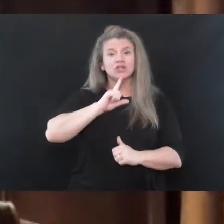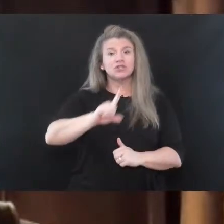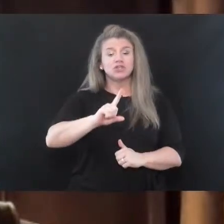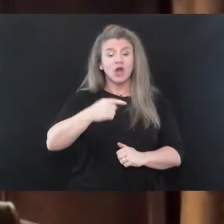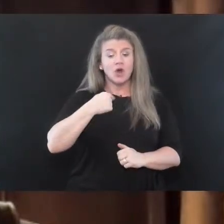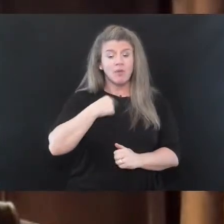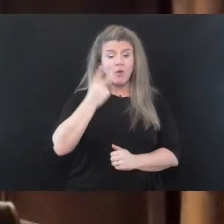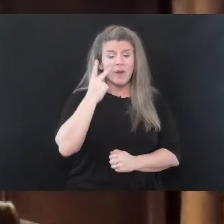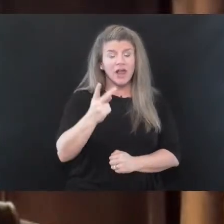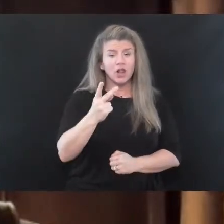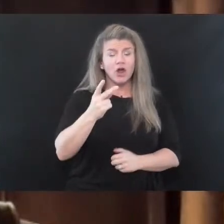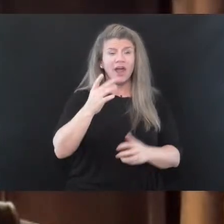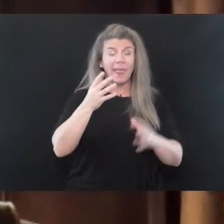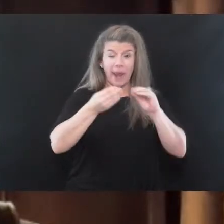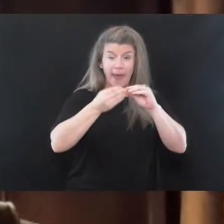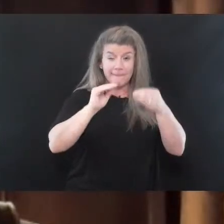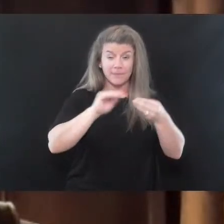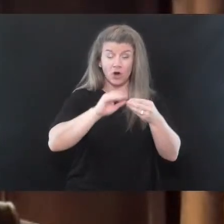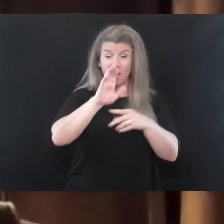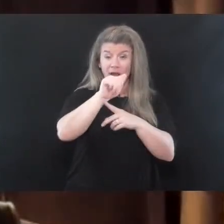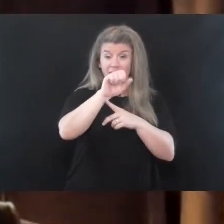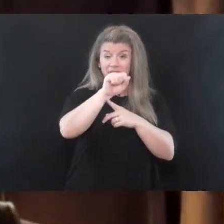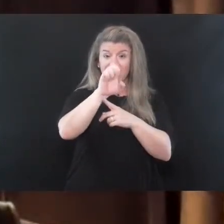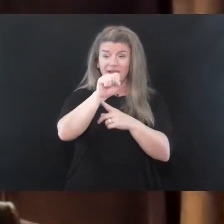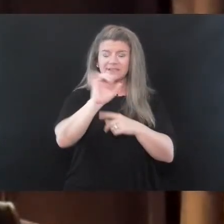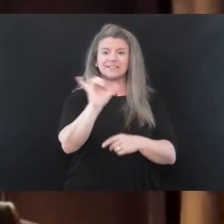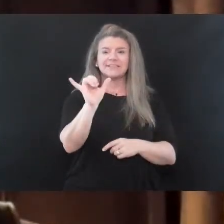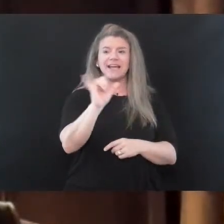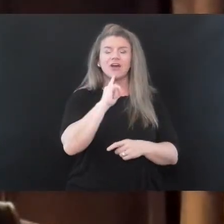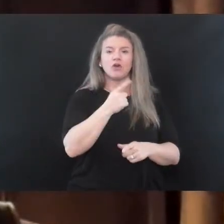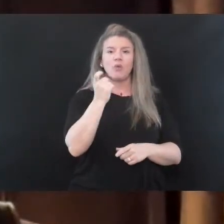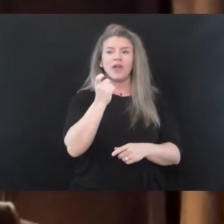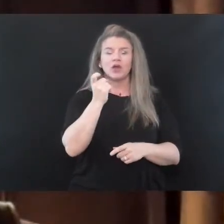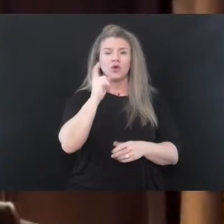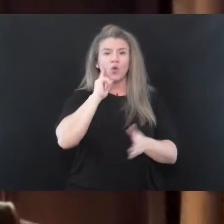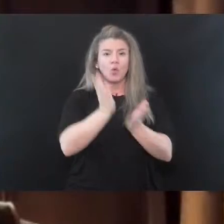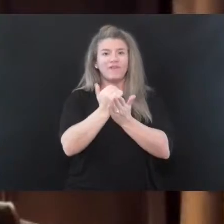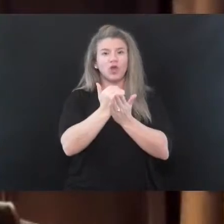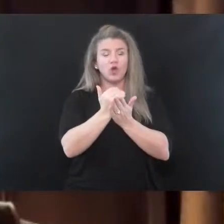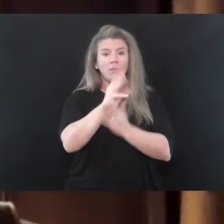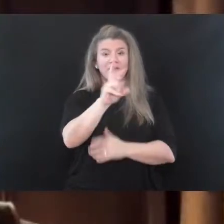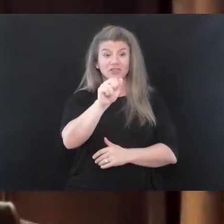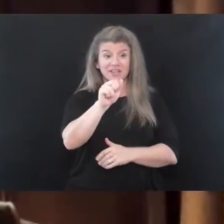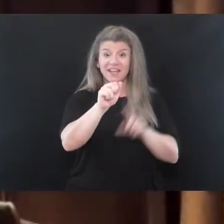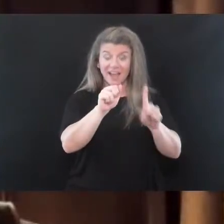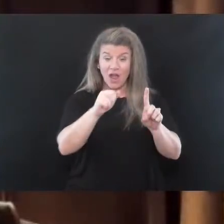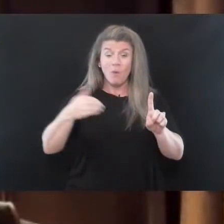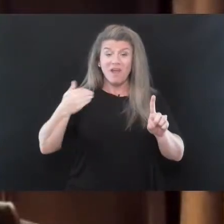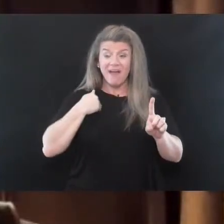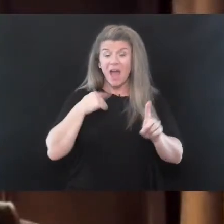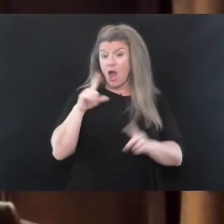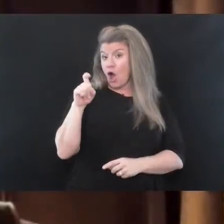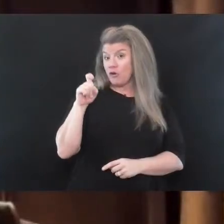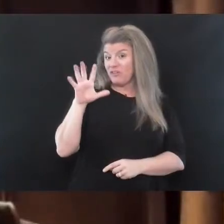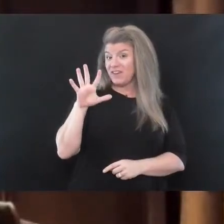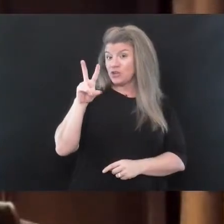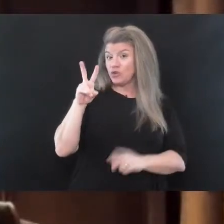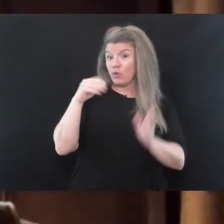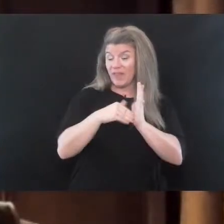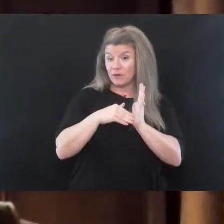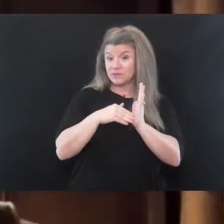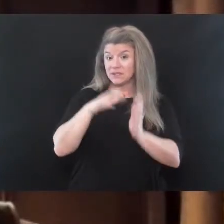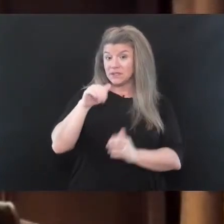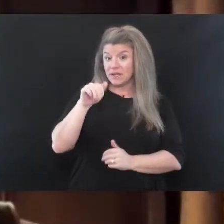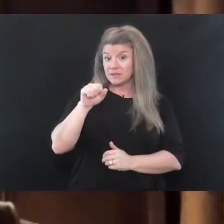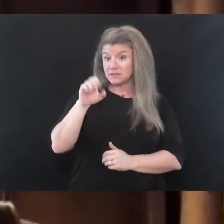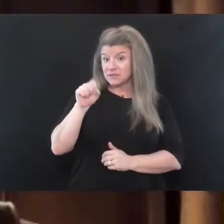at the number of cases, just as a quick review, in West Virginia, we have had 152,000 cases,